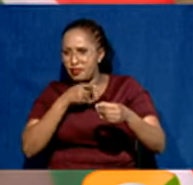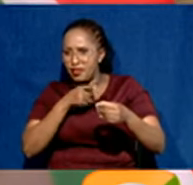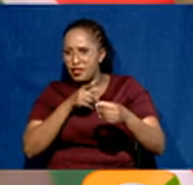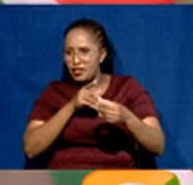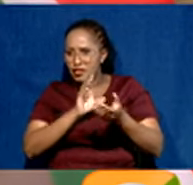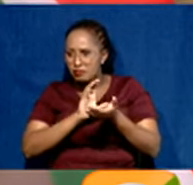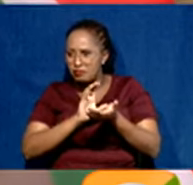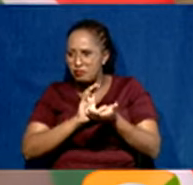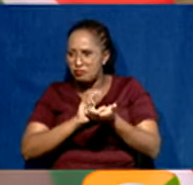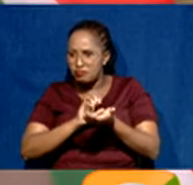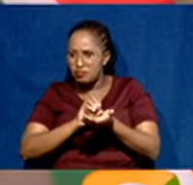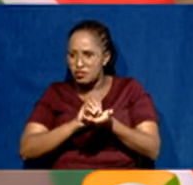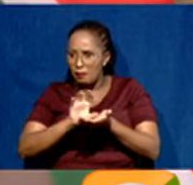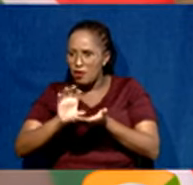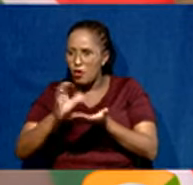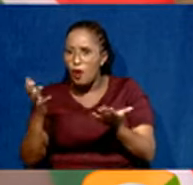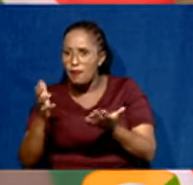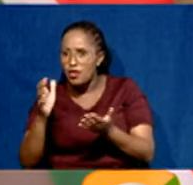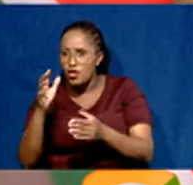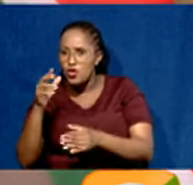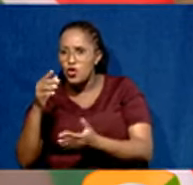Uganda,